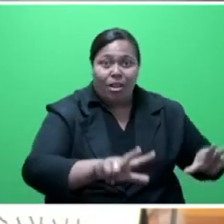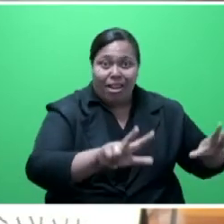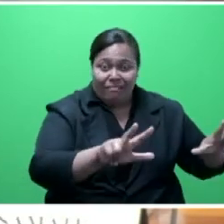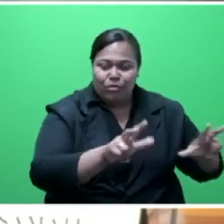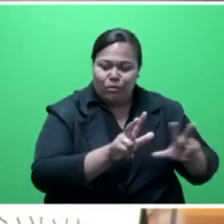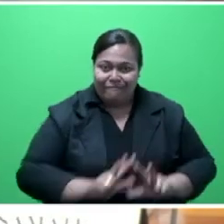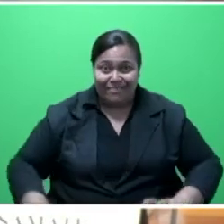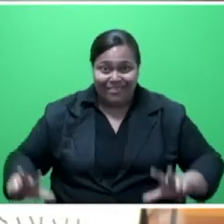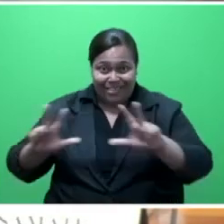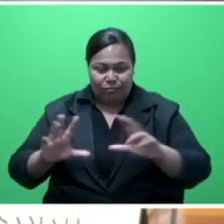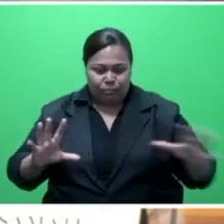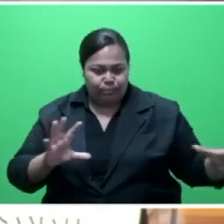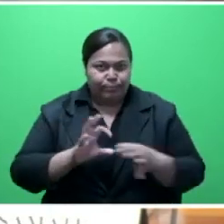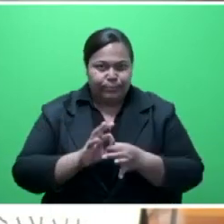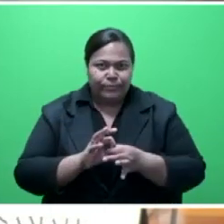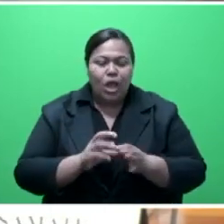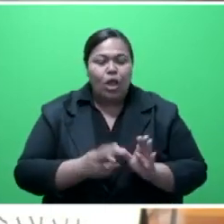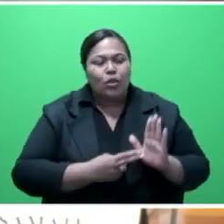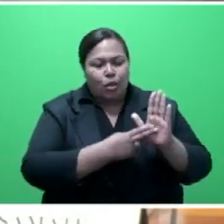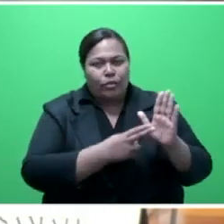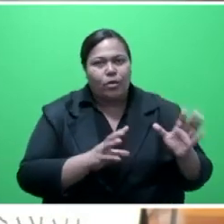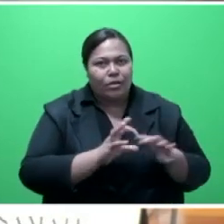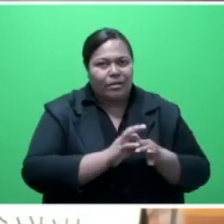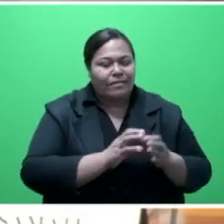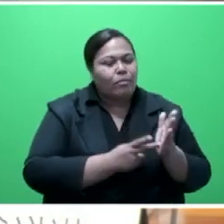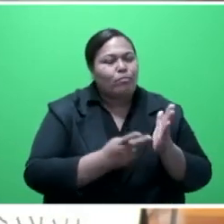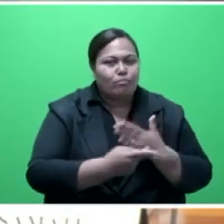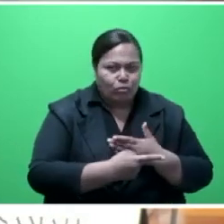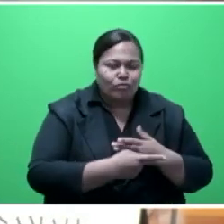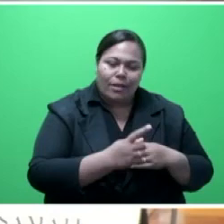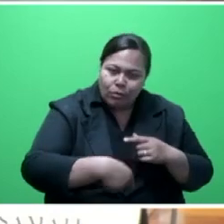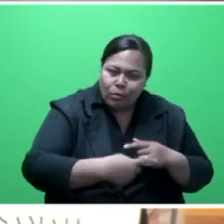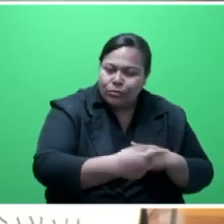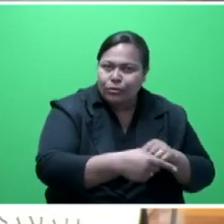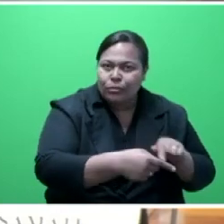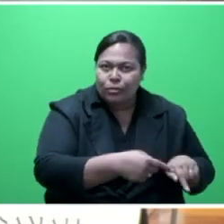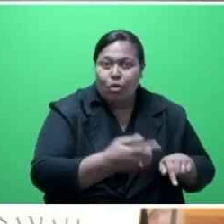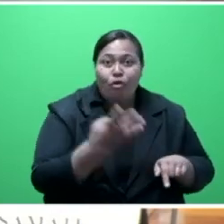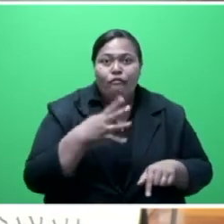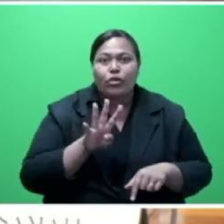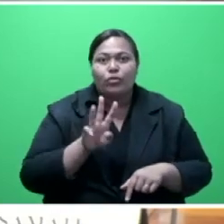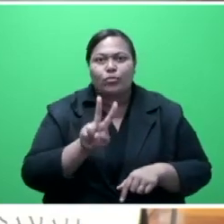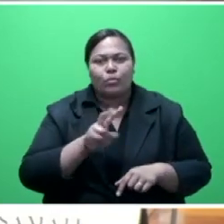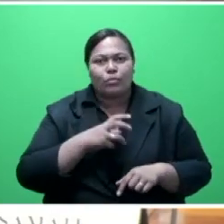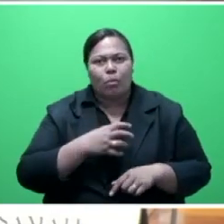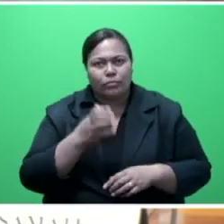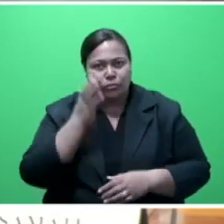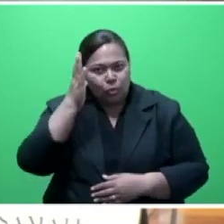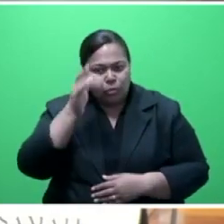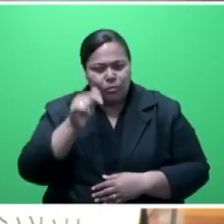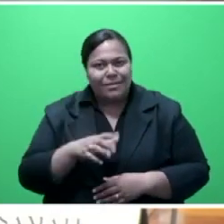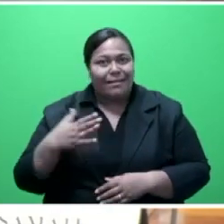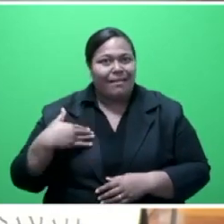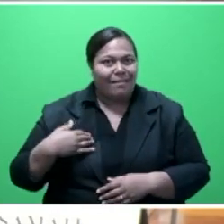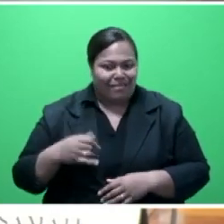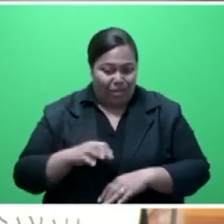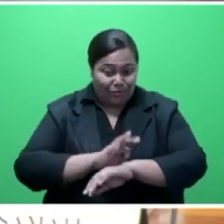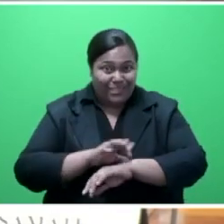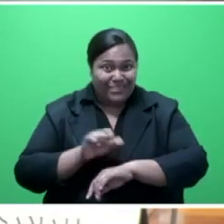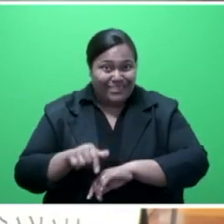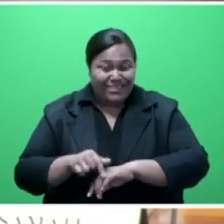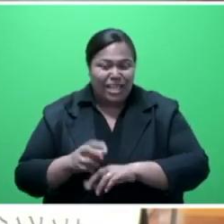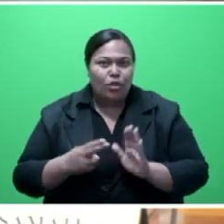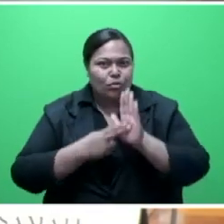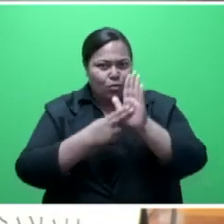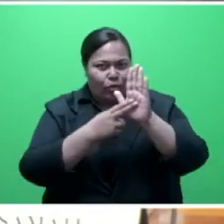to carry what we call the Northern Connectivity Project to 42 more schools and health centers in the Northern Division.